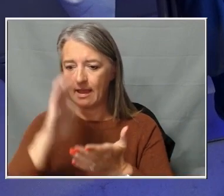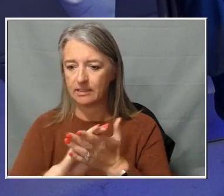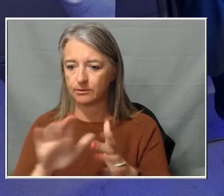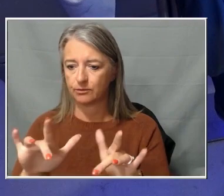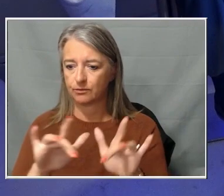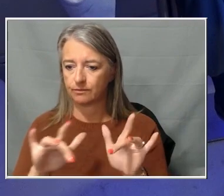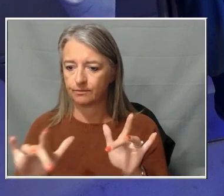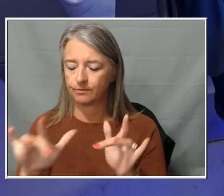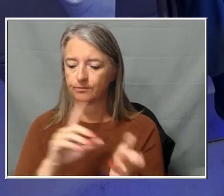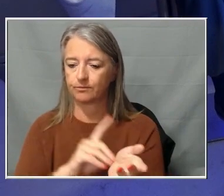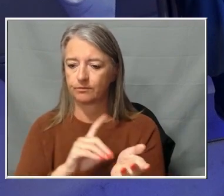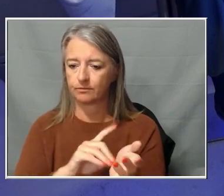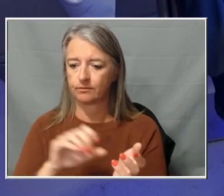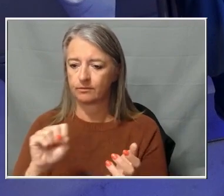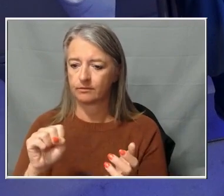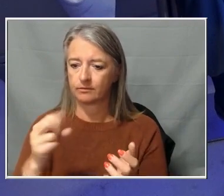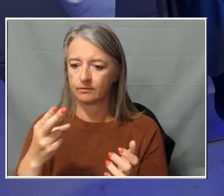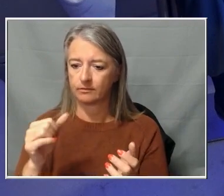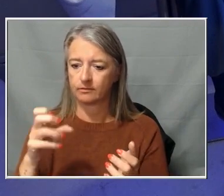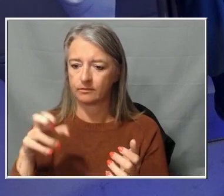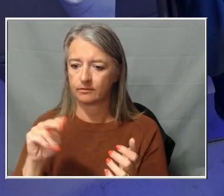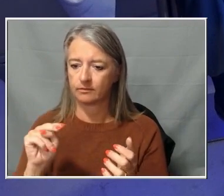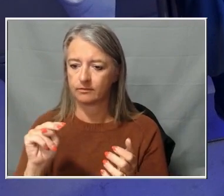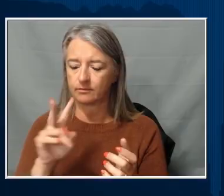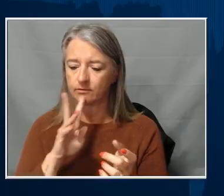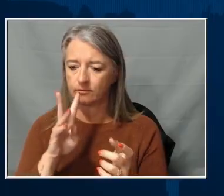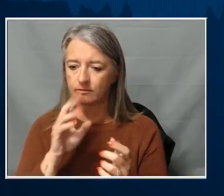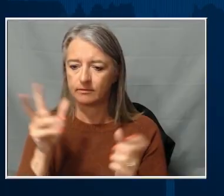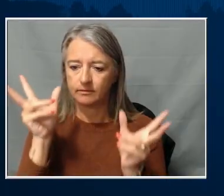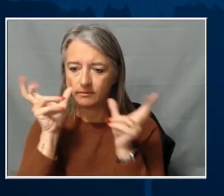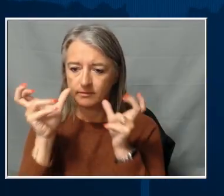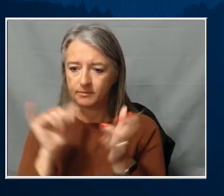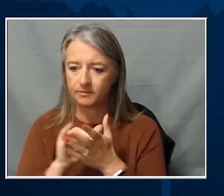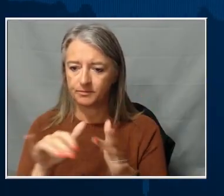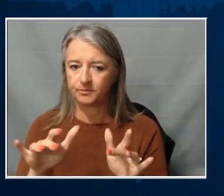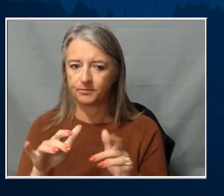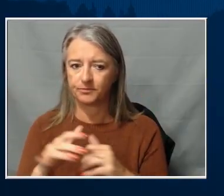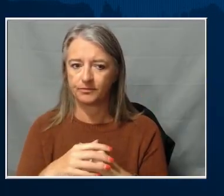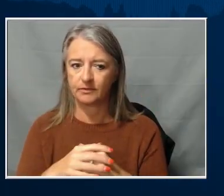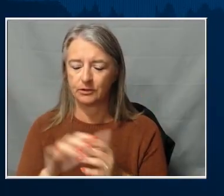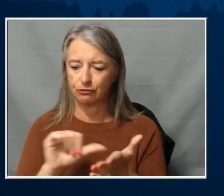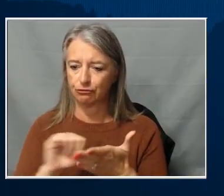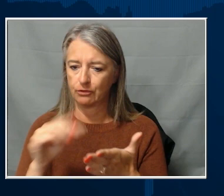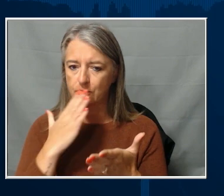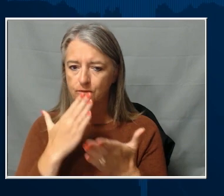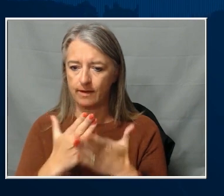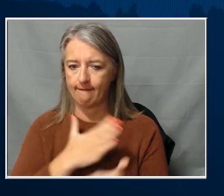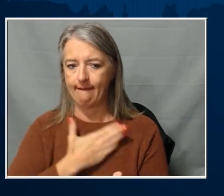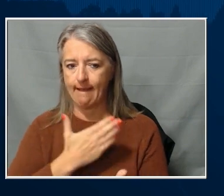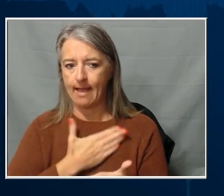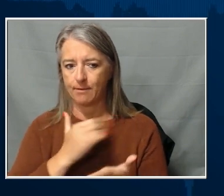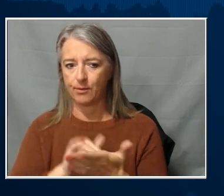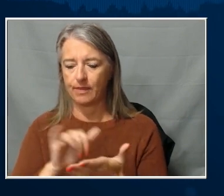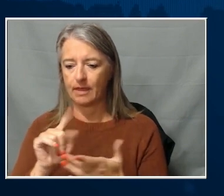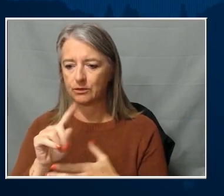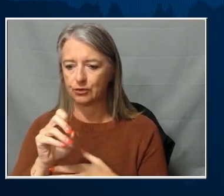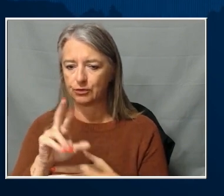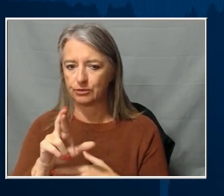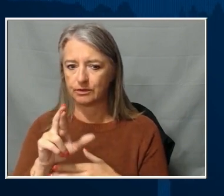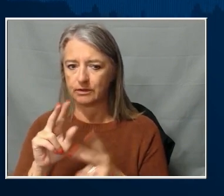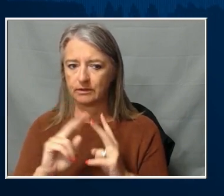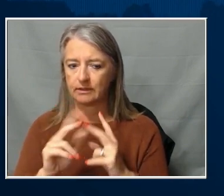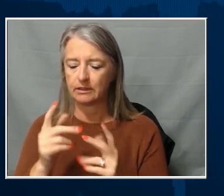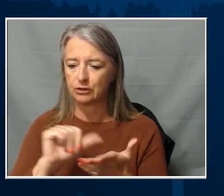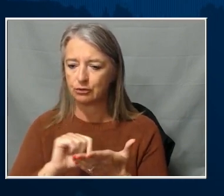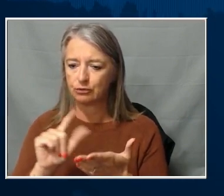Jamou came to talk to him after. Let's listen in. Surgery went very well. I'm very, very happy with it. Awesome. Tumor is out.